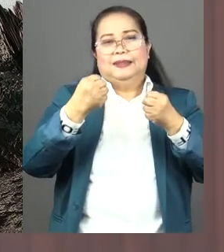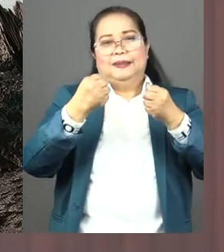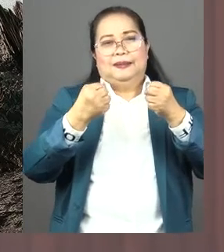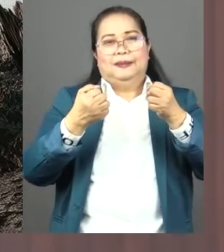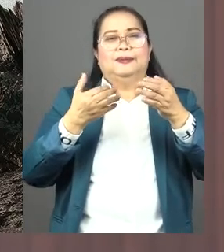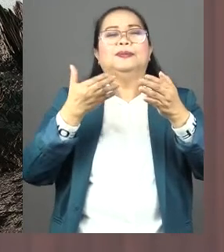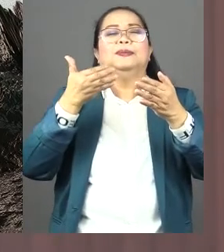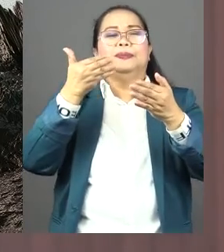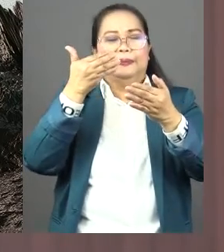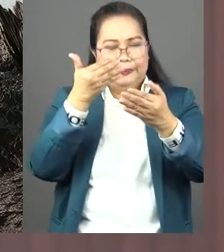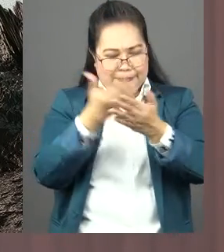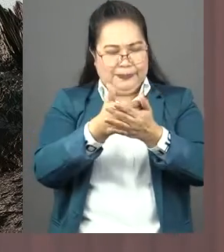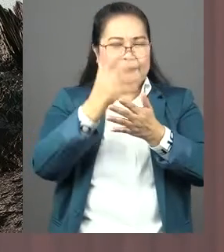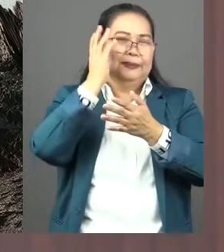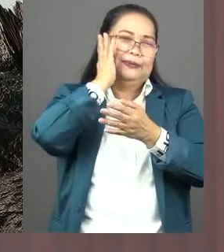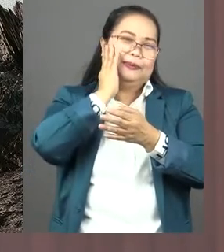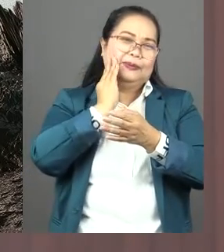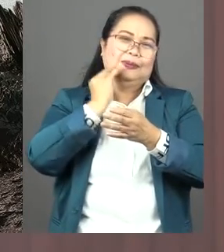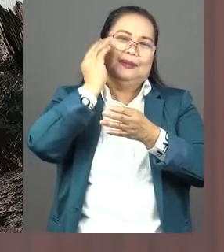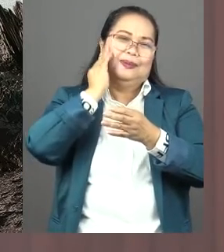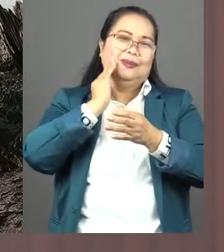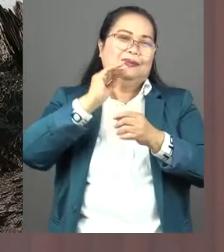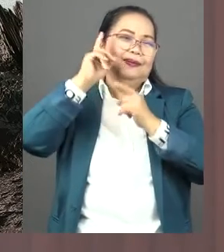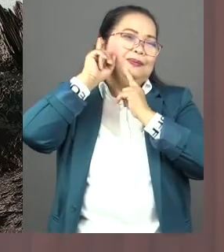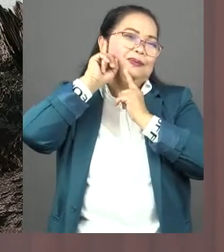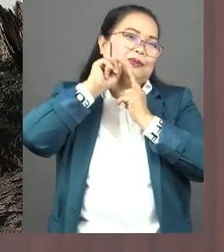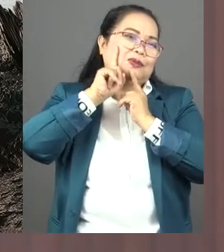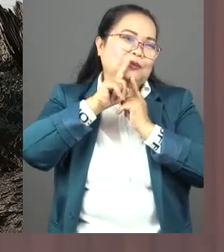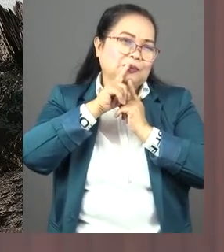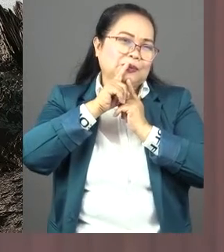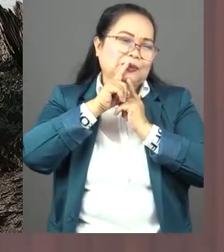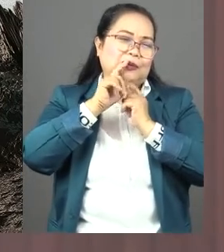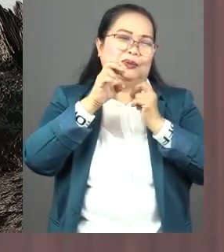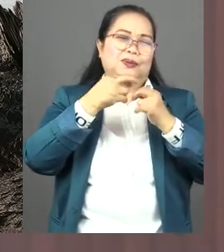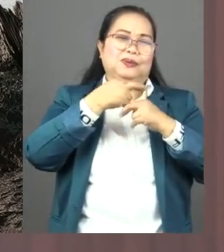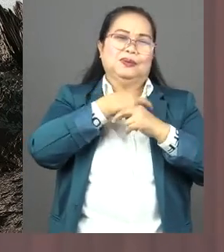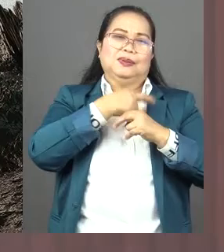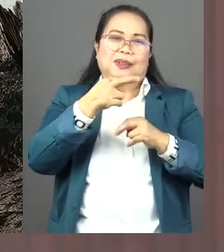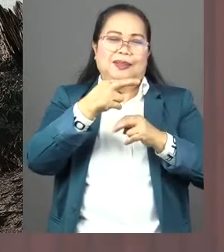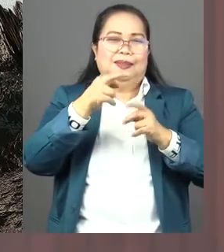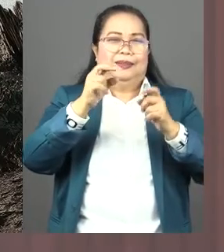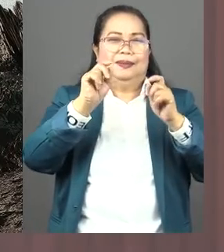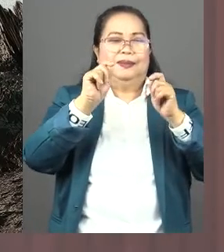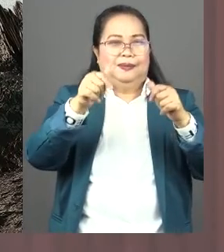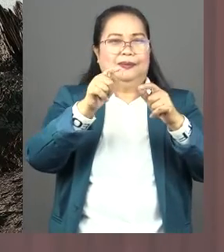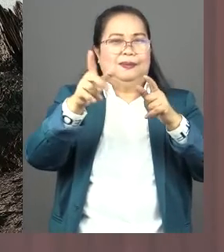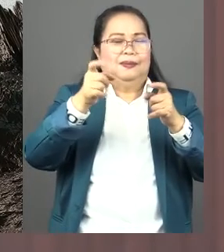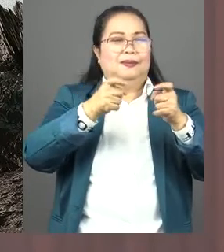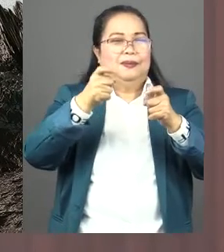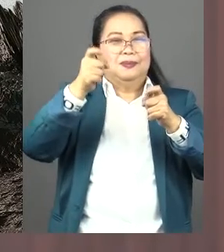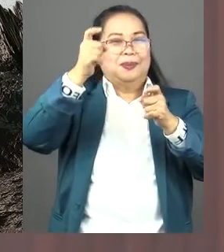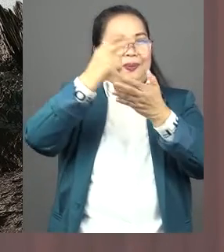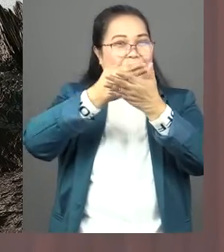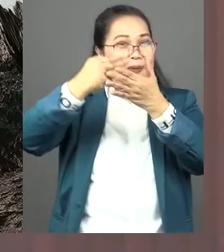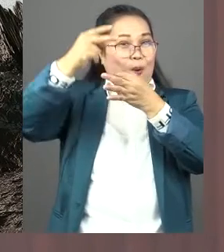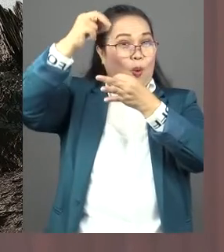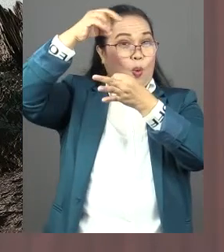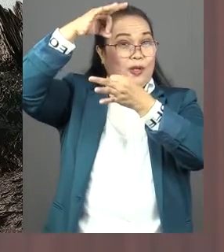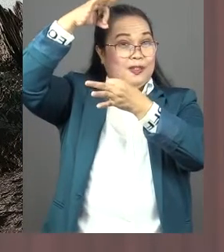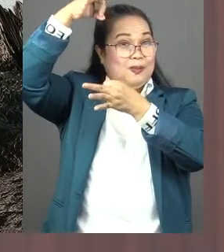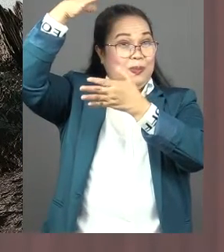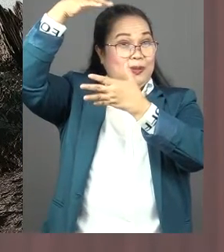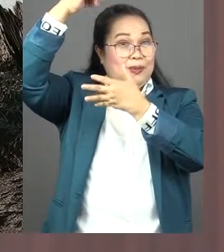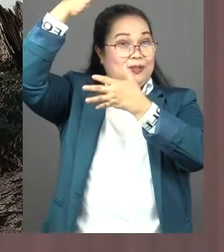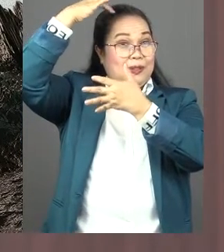get there, friends. Even our spontaneous, reflex, knee-jerk reactions can be governed by the Holy Spirit when our minds